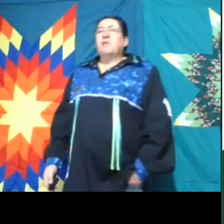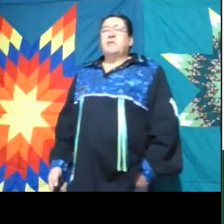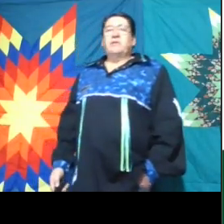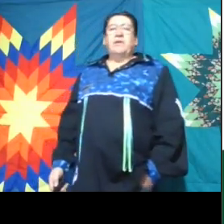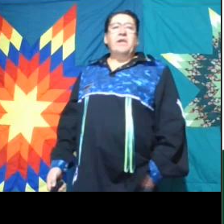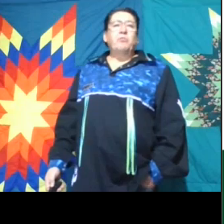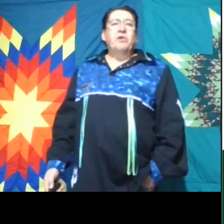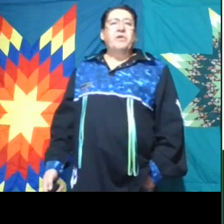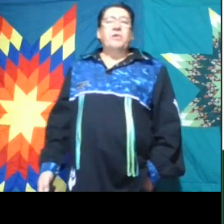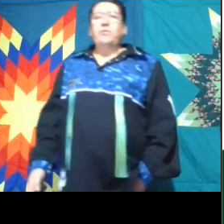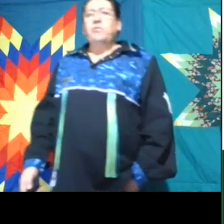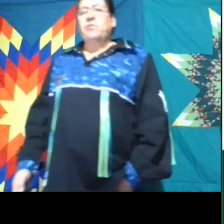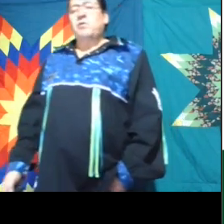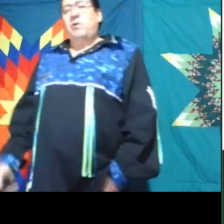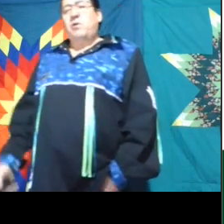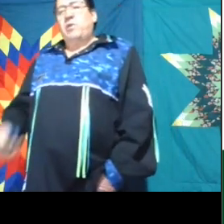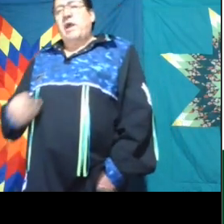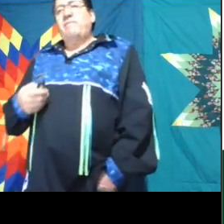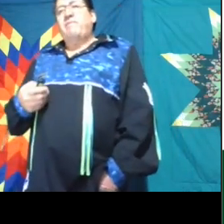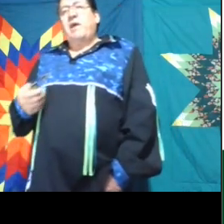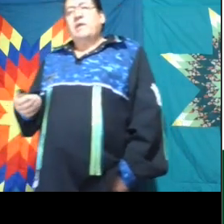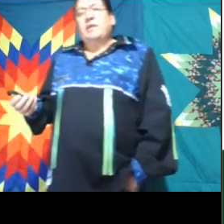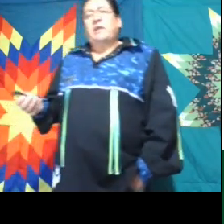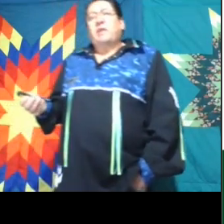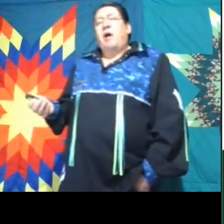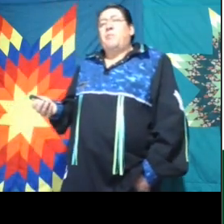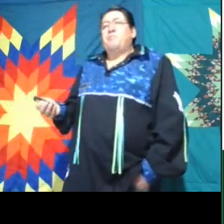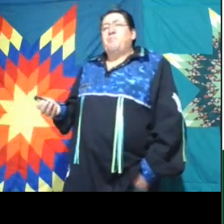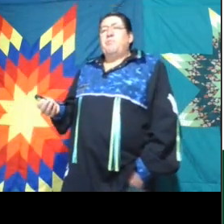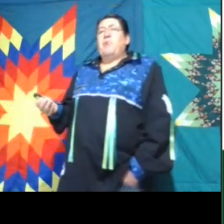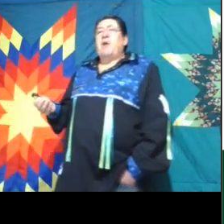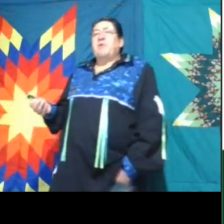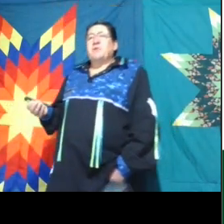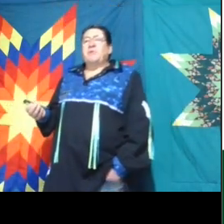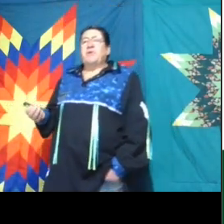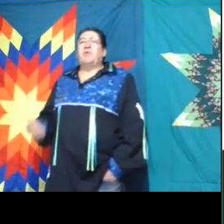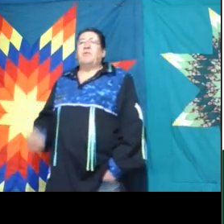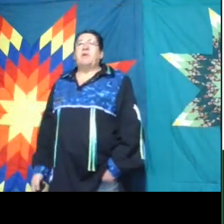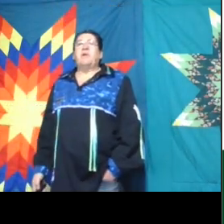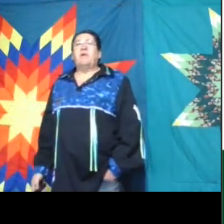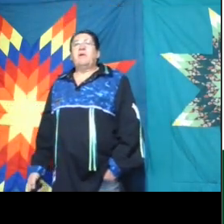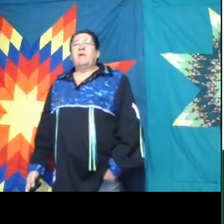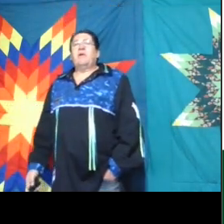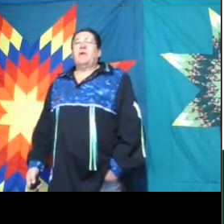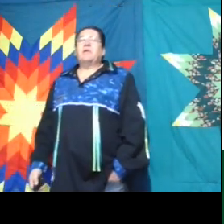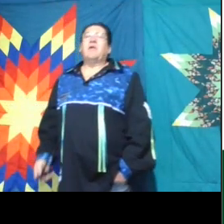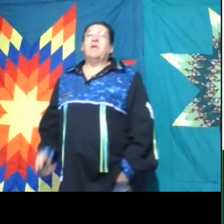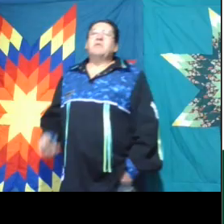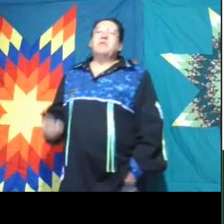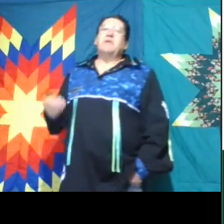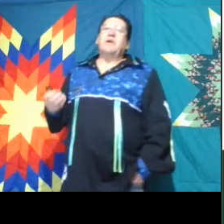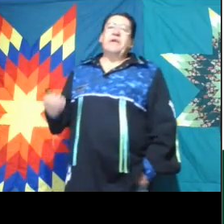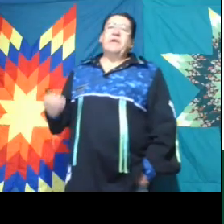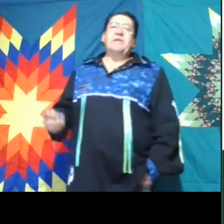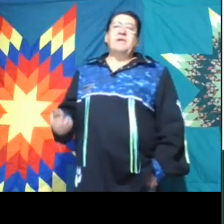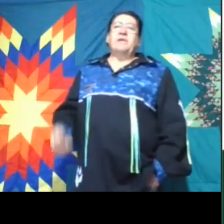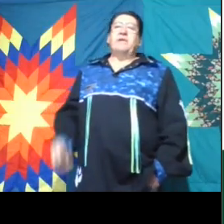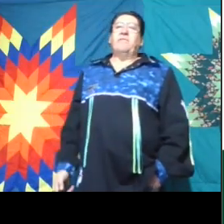Now, the number two, or what I find in the top barriers to recruitment, is